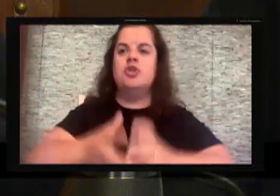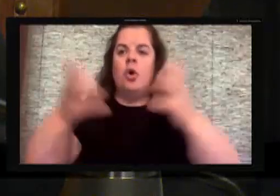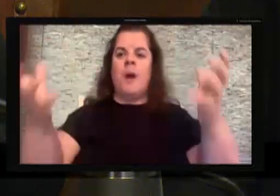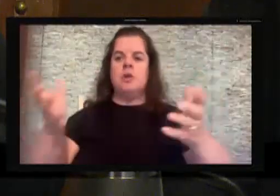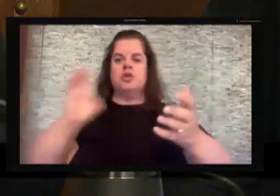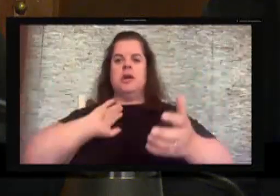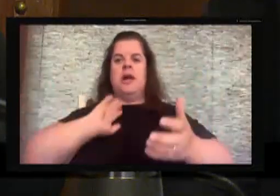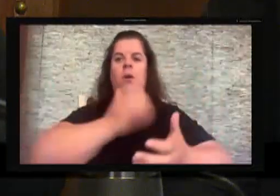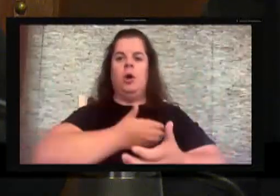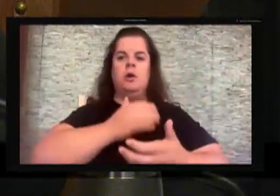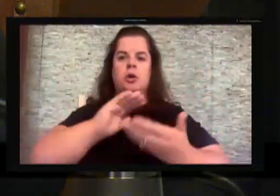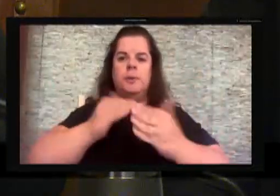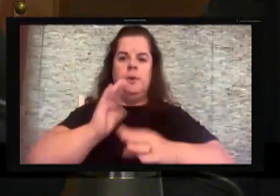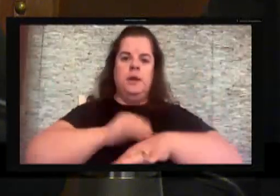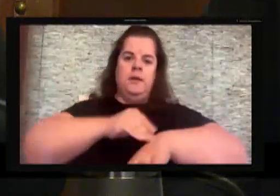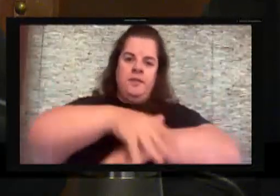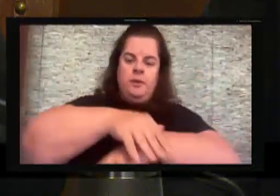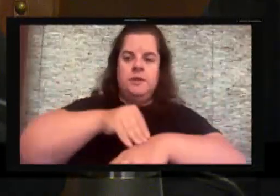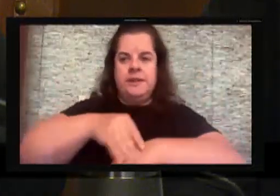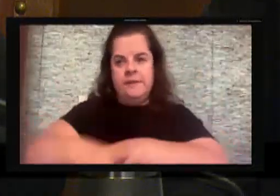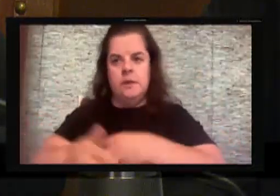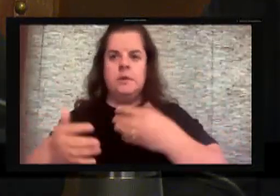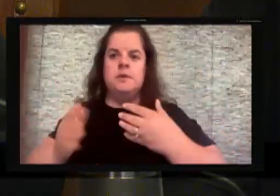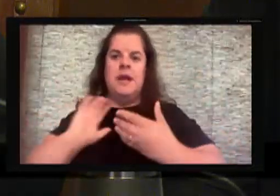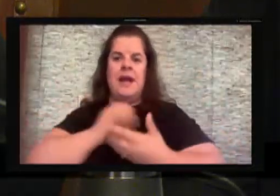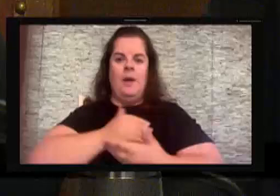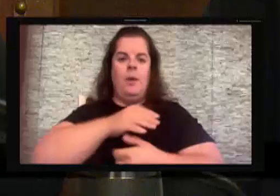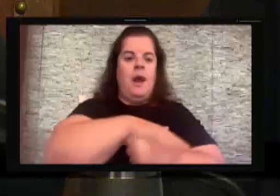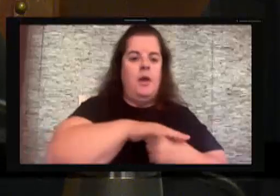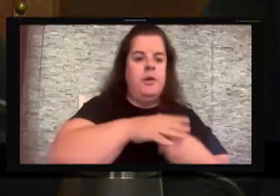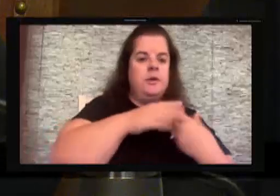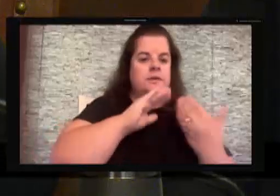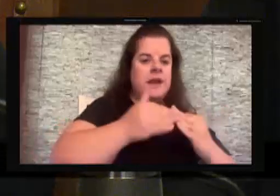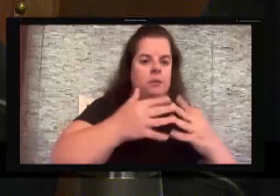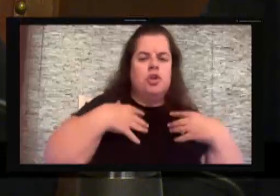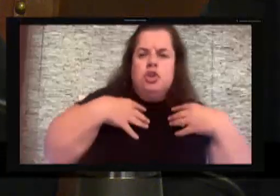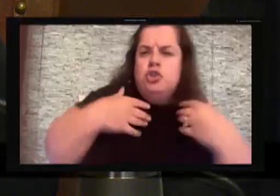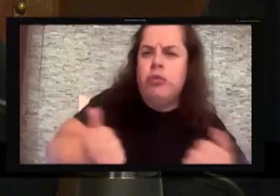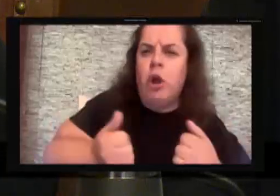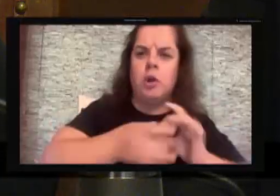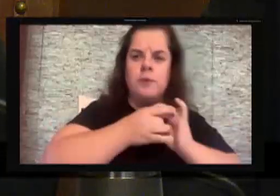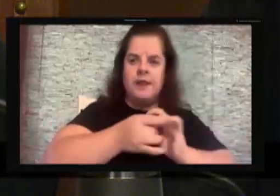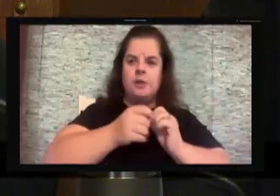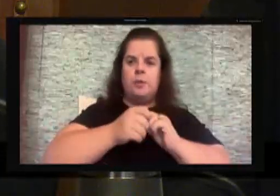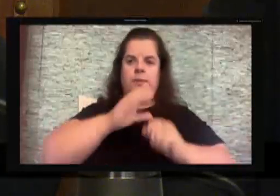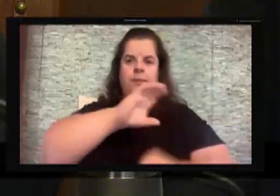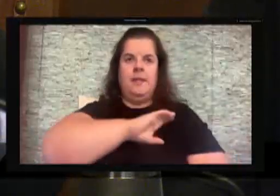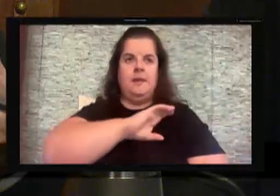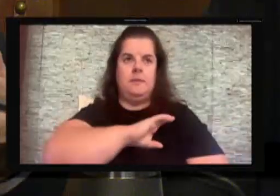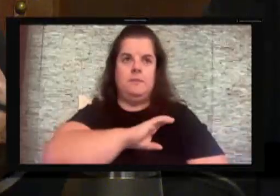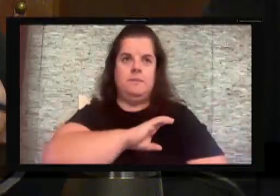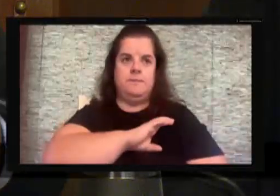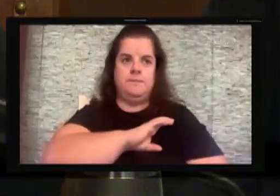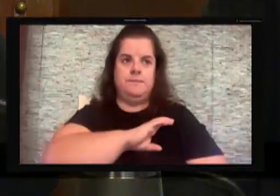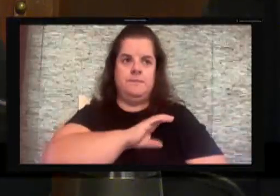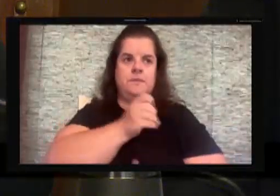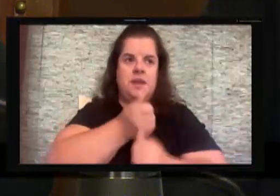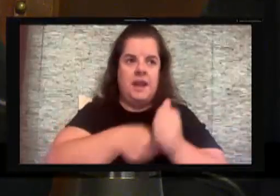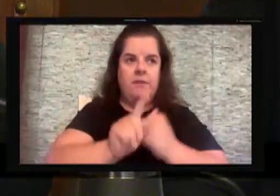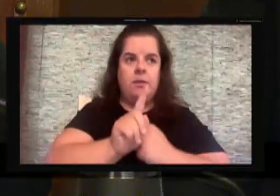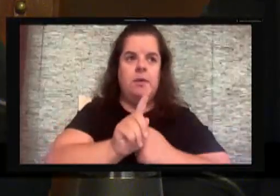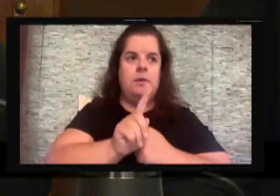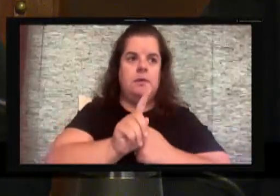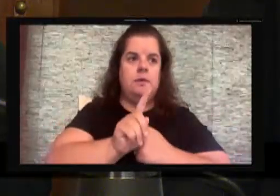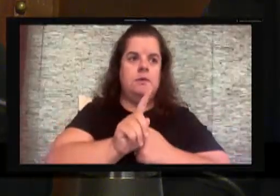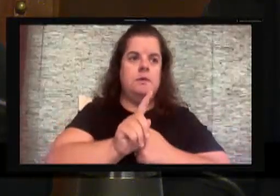in our side of town, there's such a strong relationship with our police officers in every one of our neighborhoods.